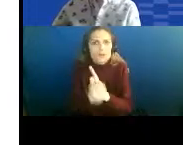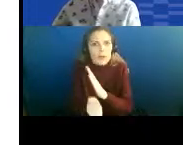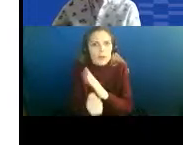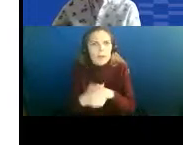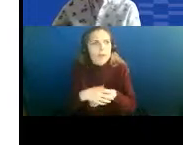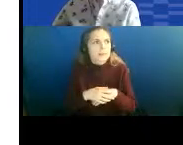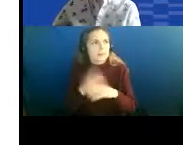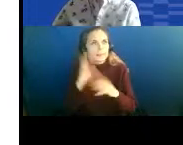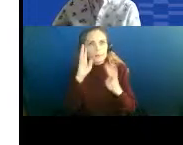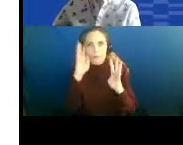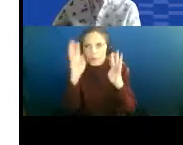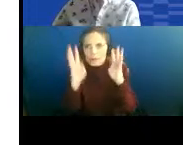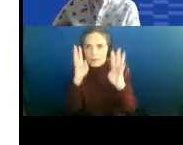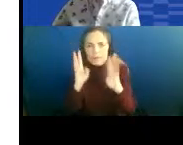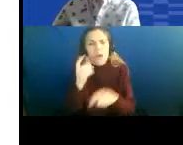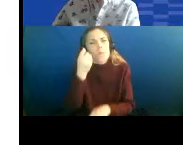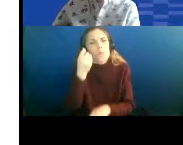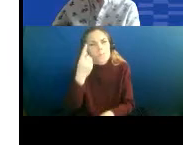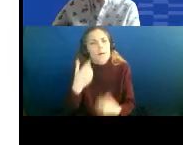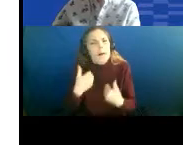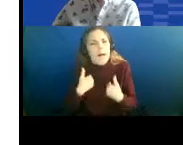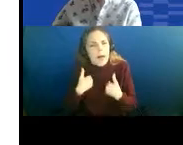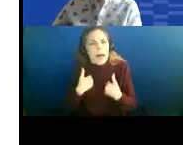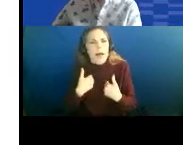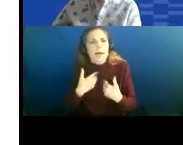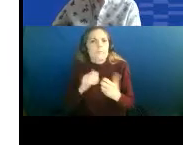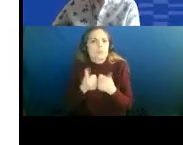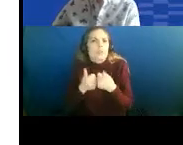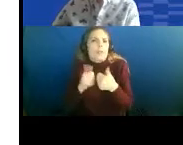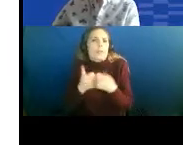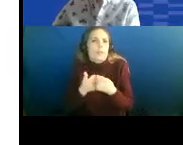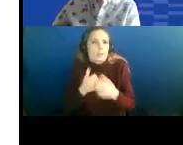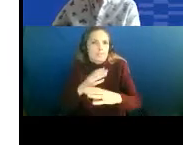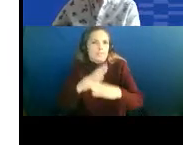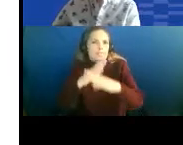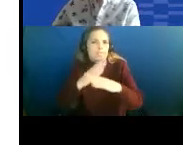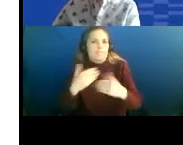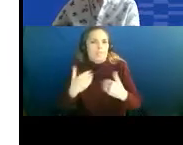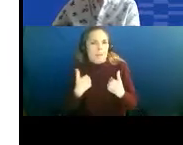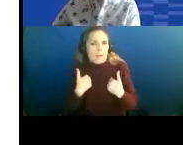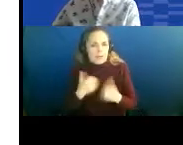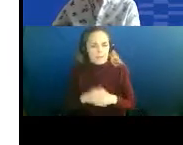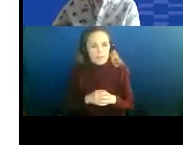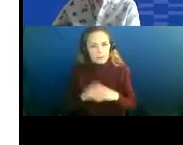people face, but people over populations.